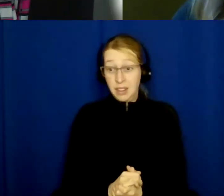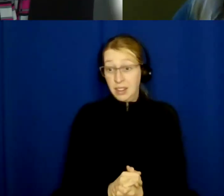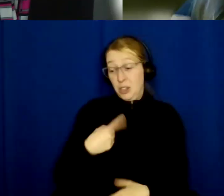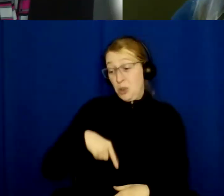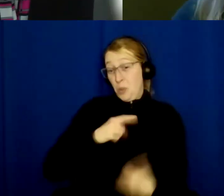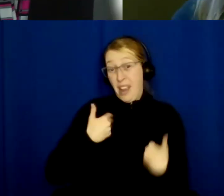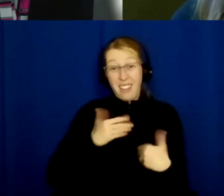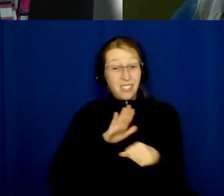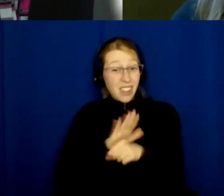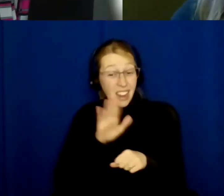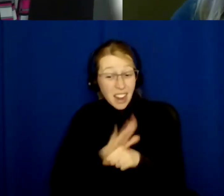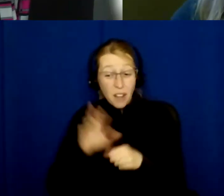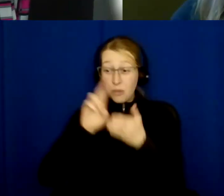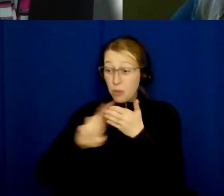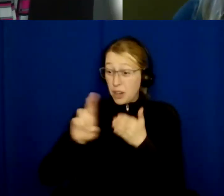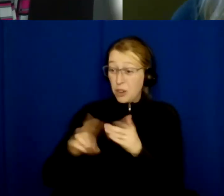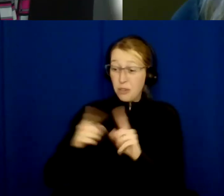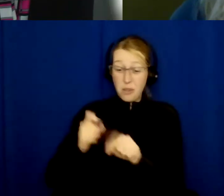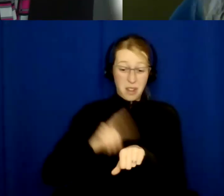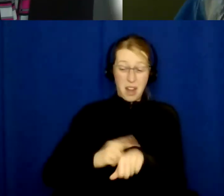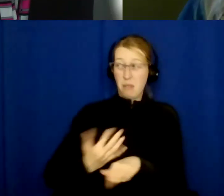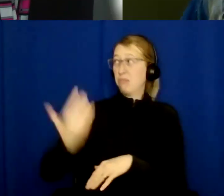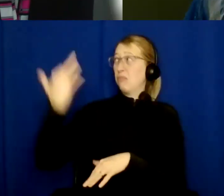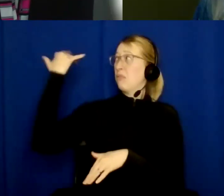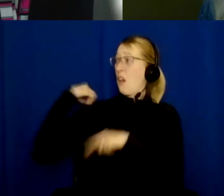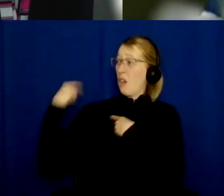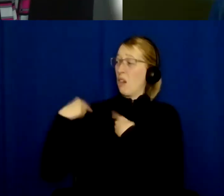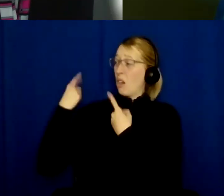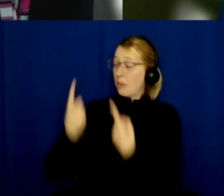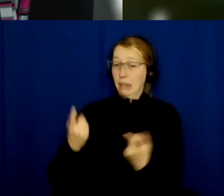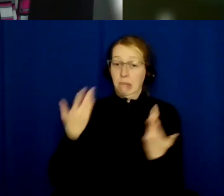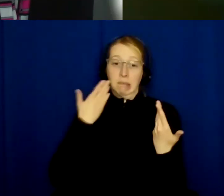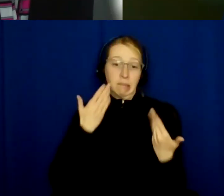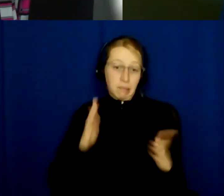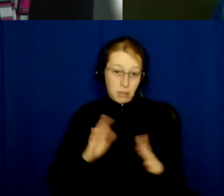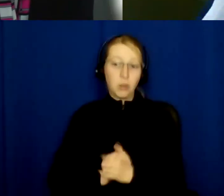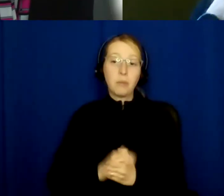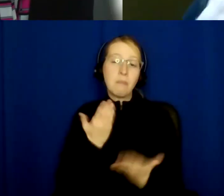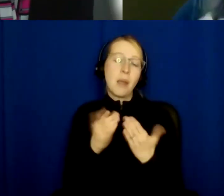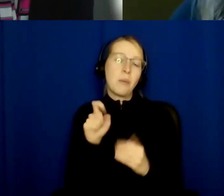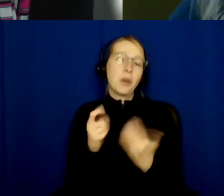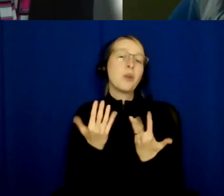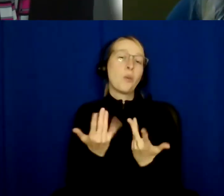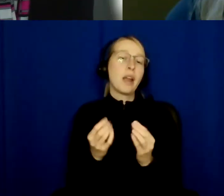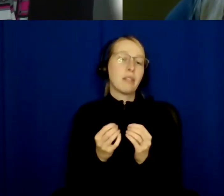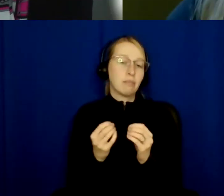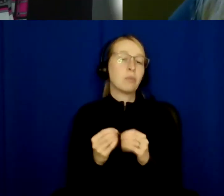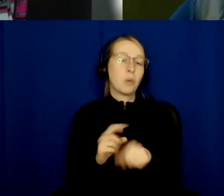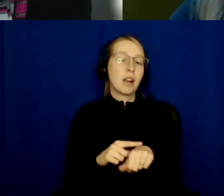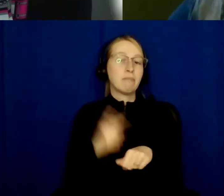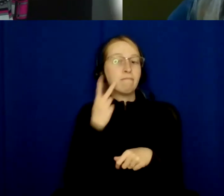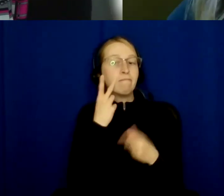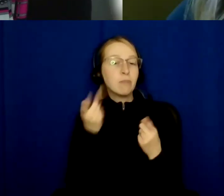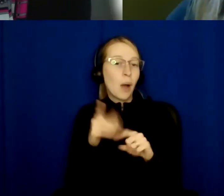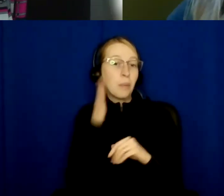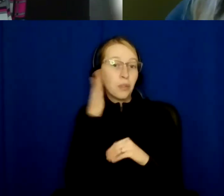database or group that we can sort of, I think we may have to wait a little bit longer and see what's happening with that. But